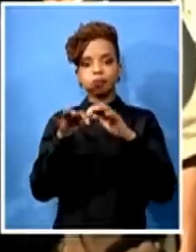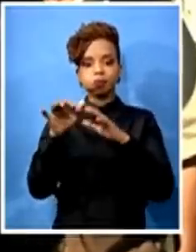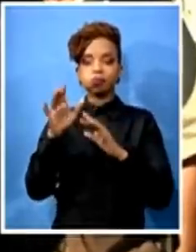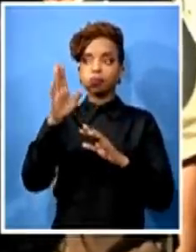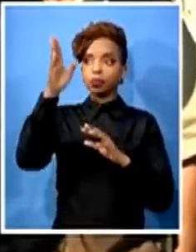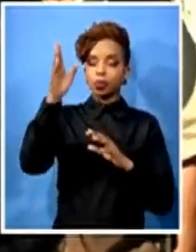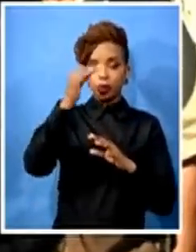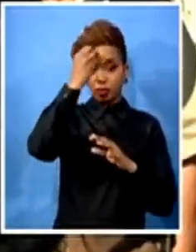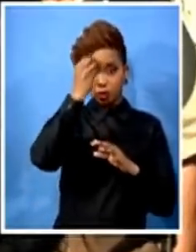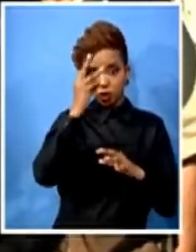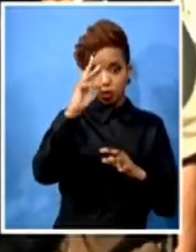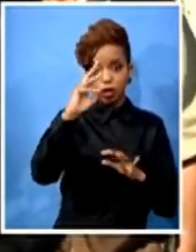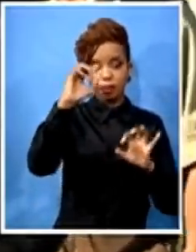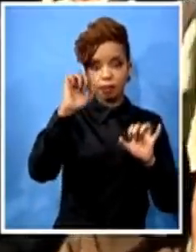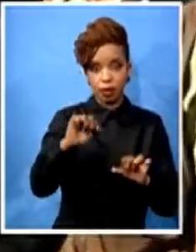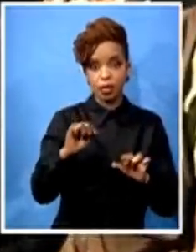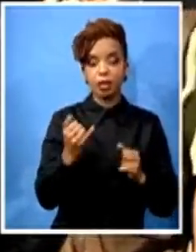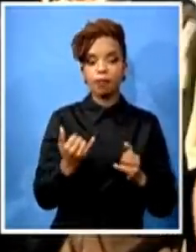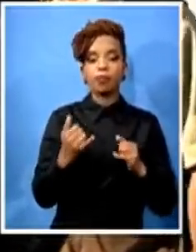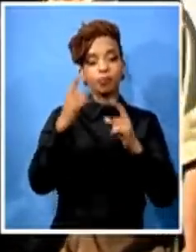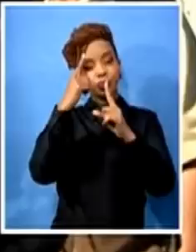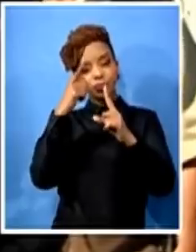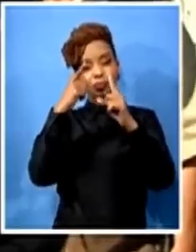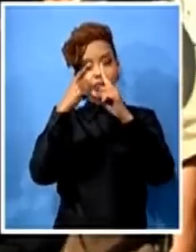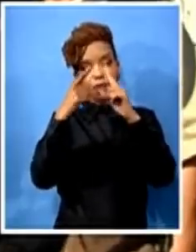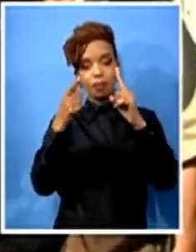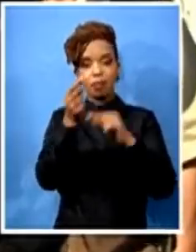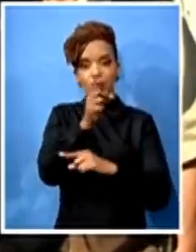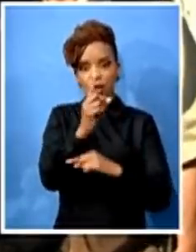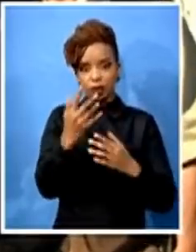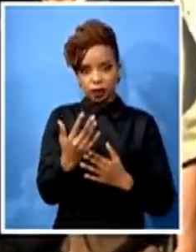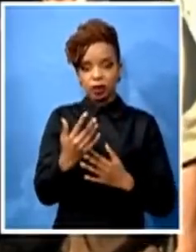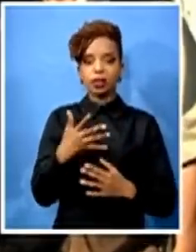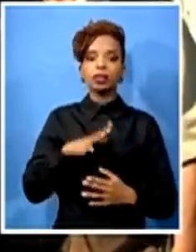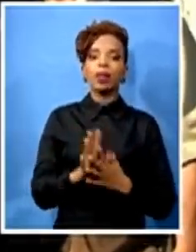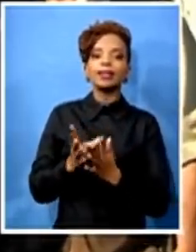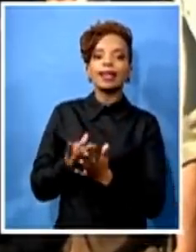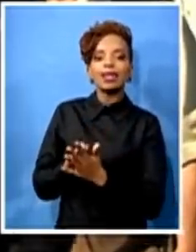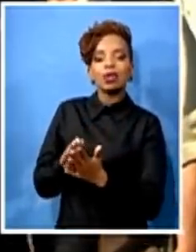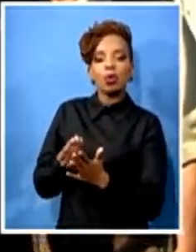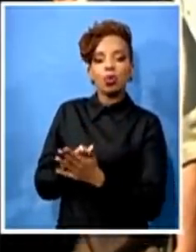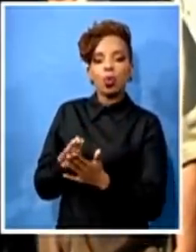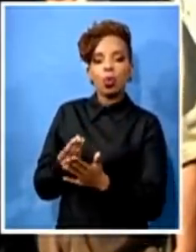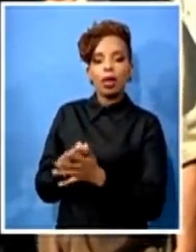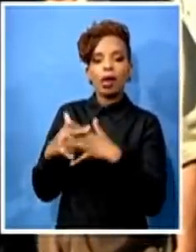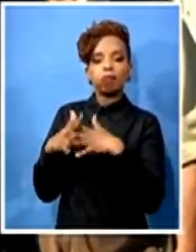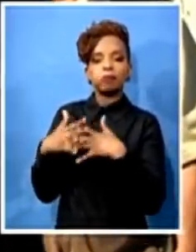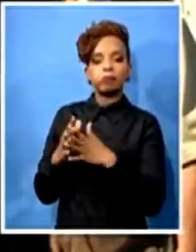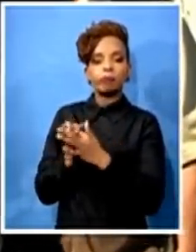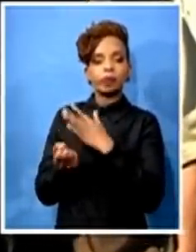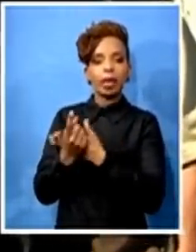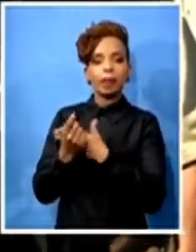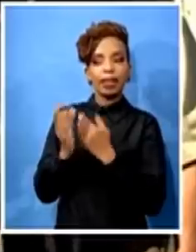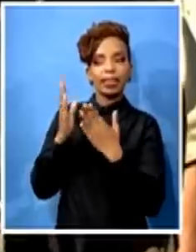this march is to campaign against the economic turmoil that's actually happening in Zimbabwe, the arrests and the human rights violations